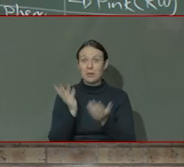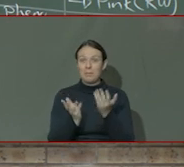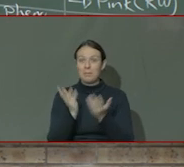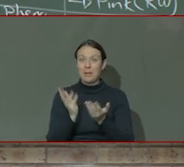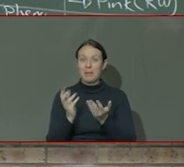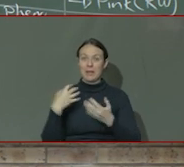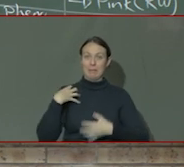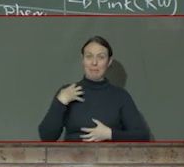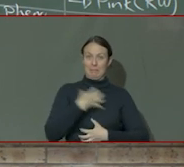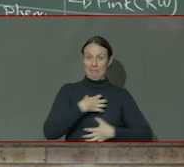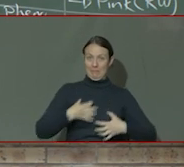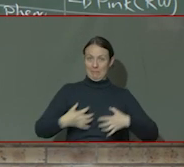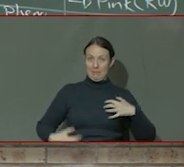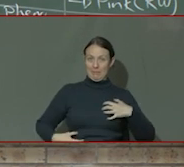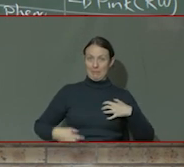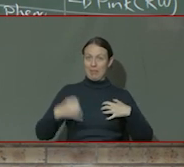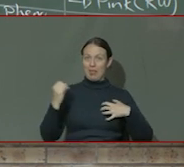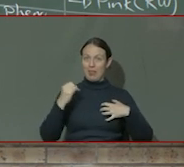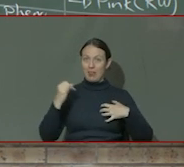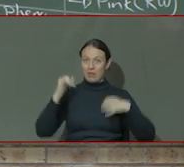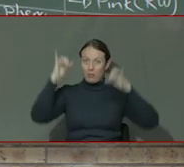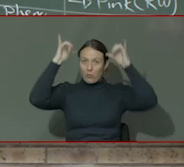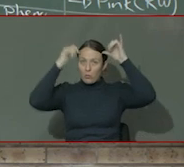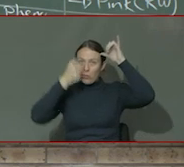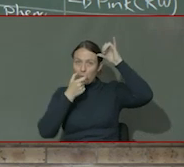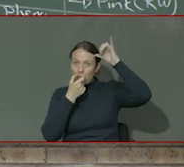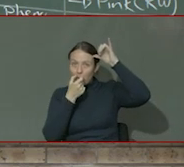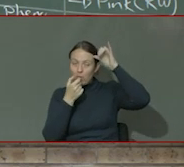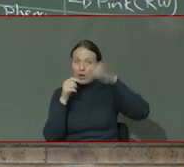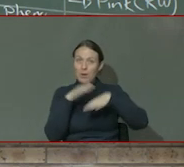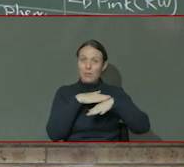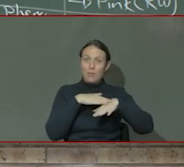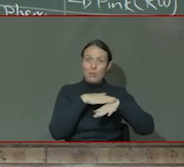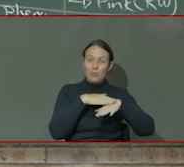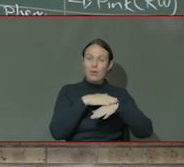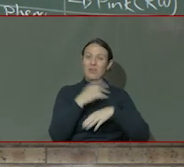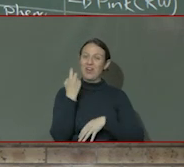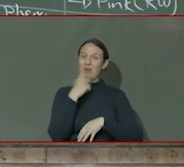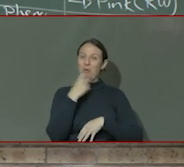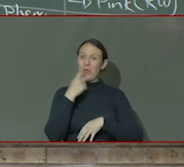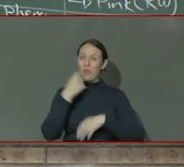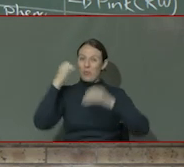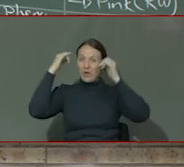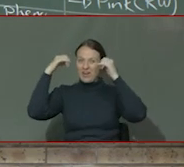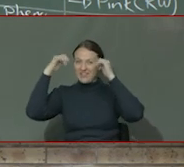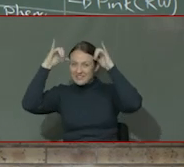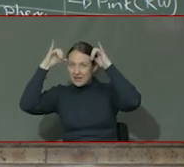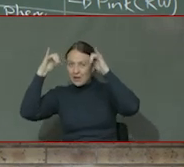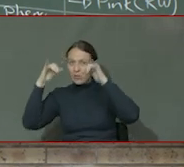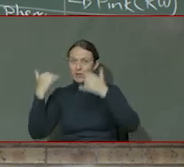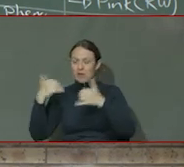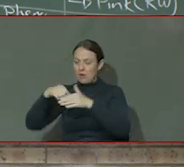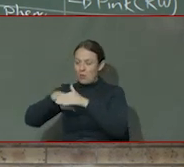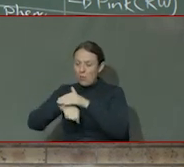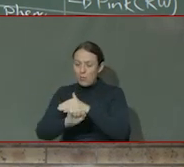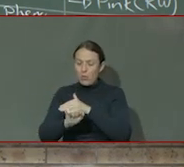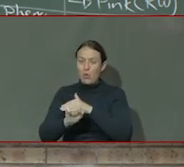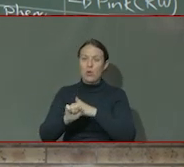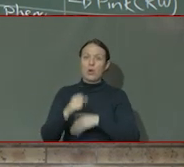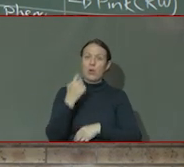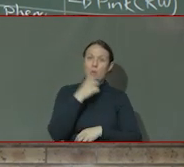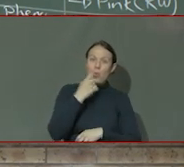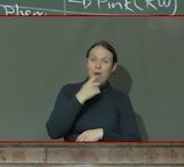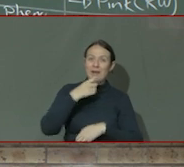let's say, a brown bull and a white cow gives a calf that's born white with brown